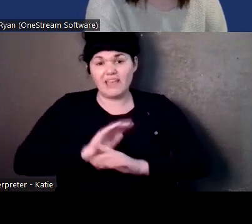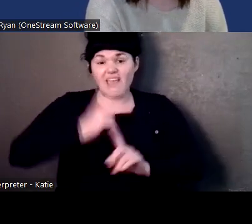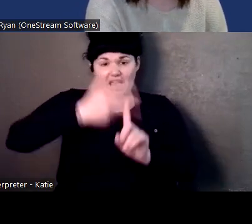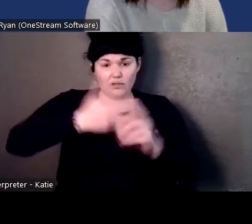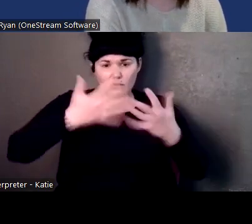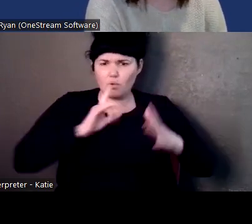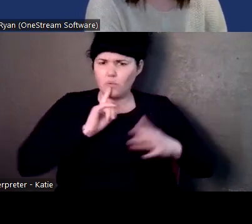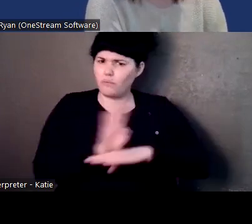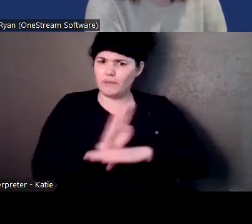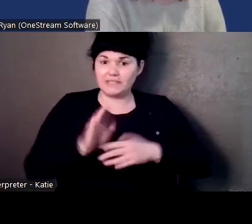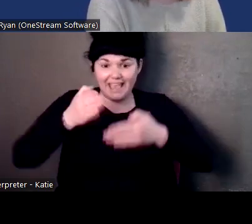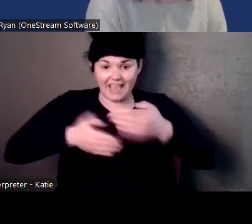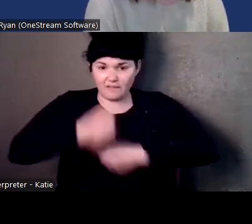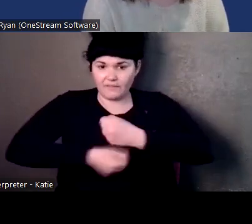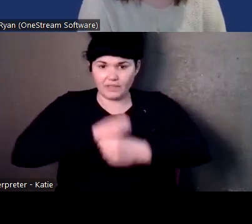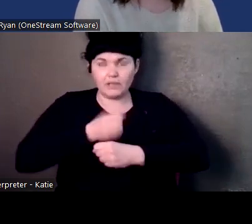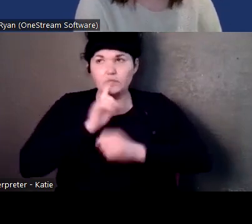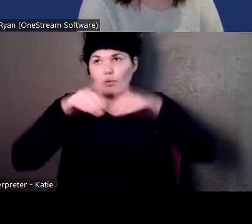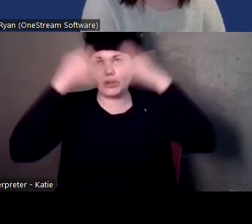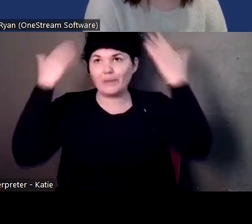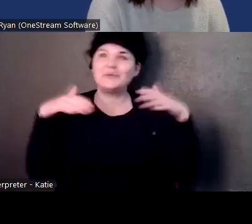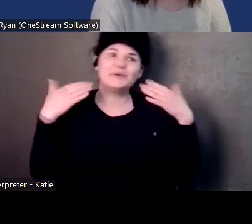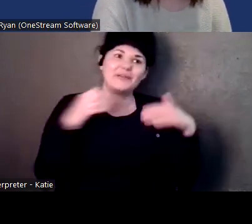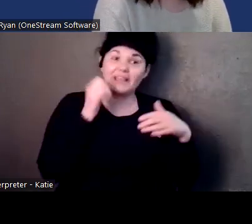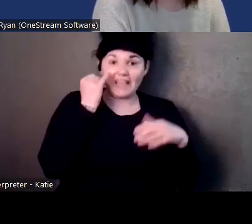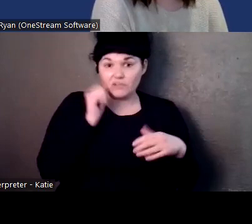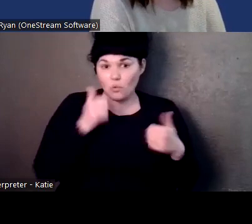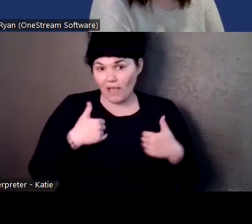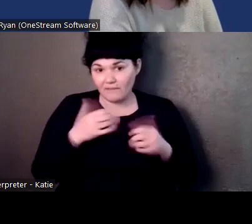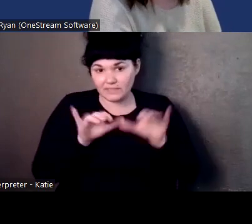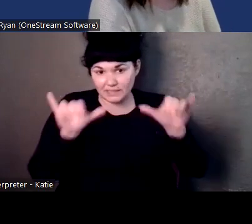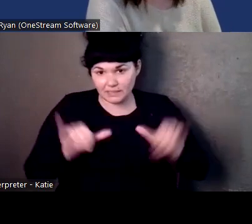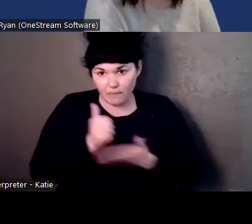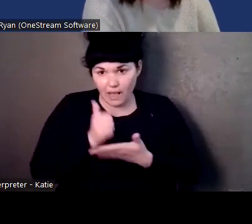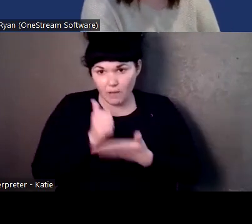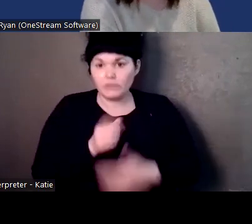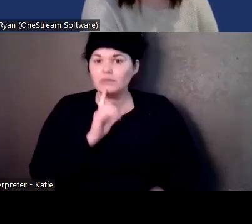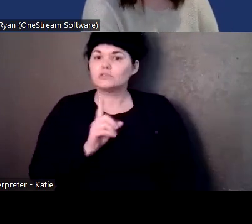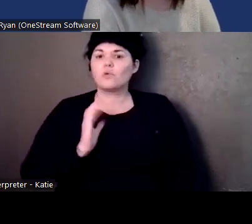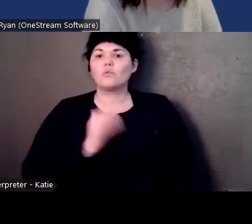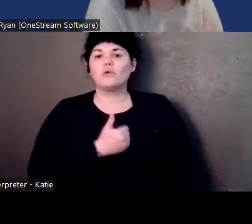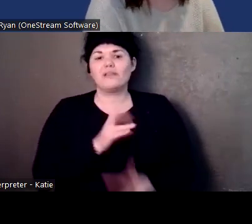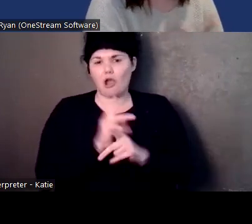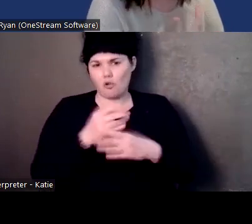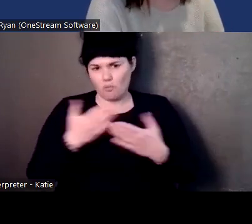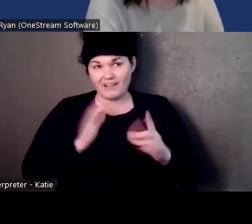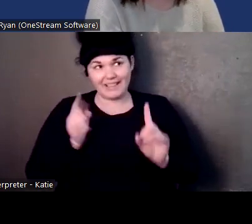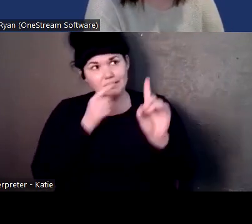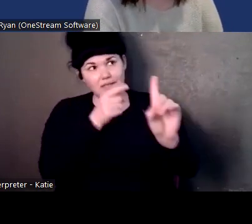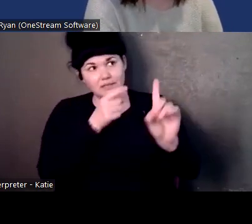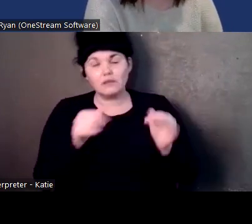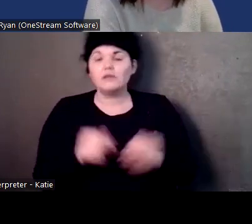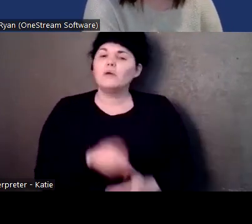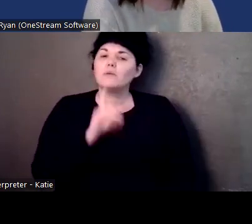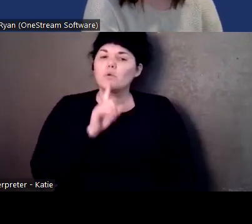year is just a lot if you don't have a system to help you. So really that's what our product does, but ultimately we're a